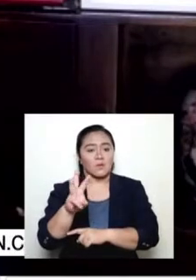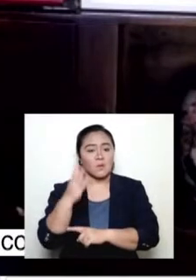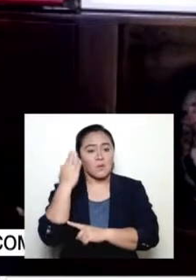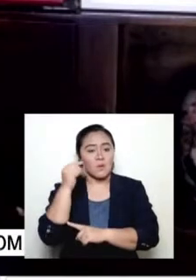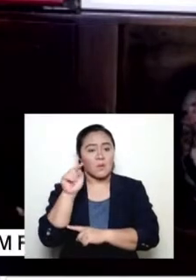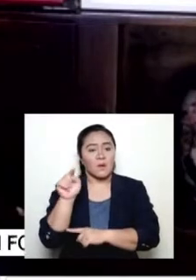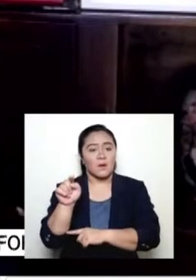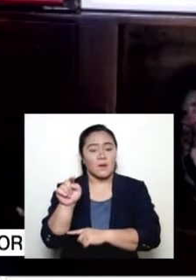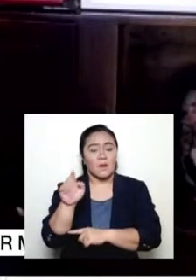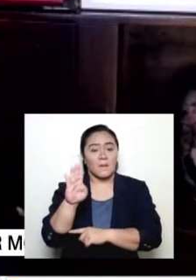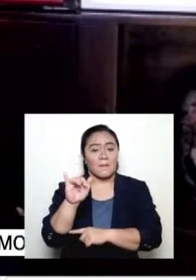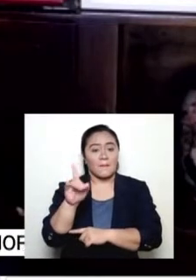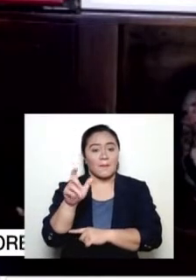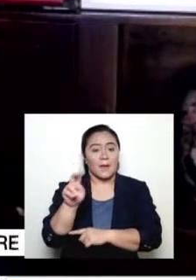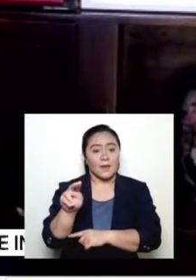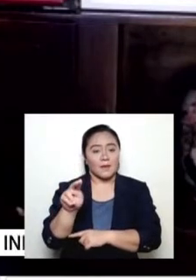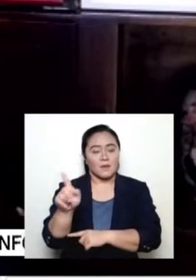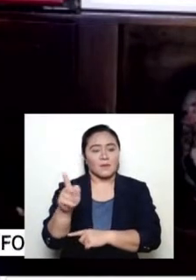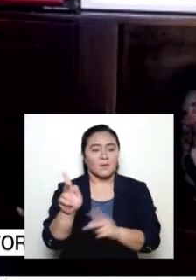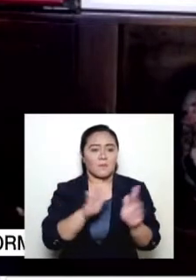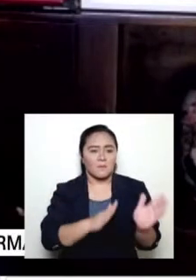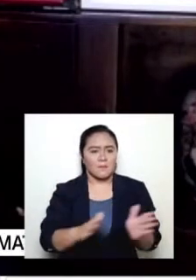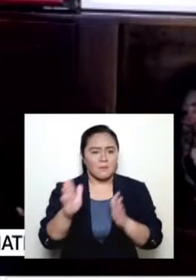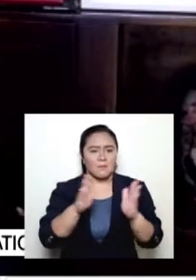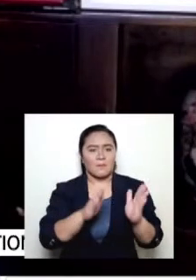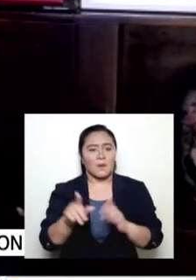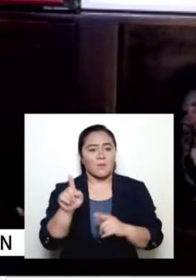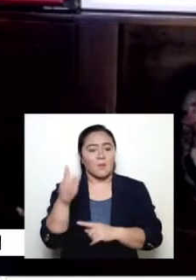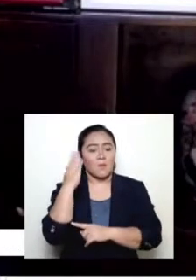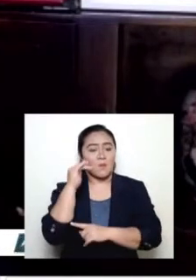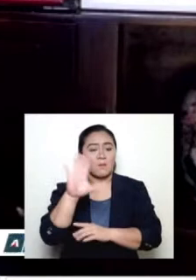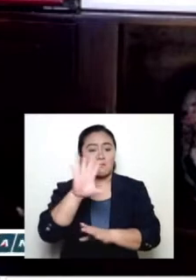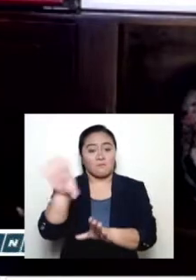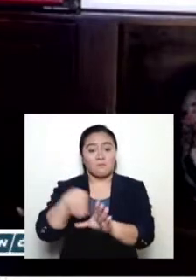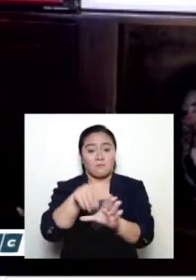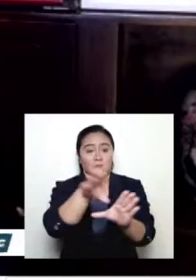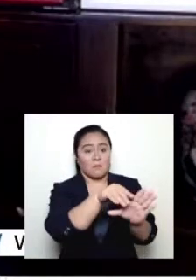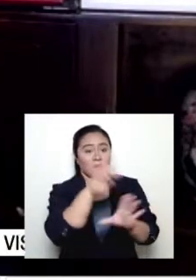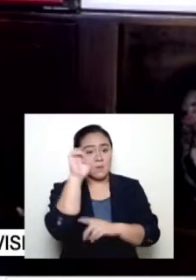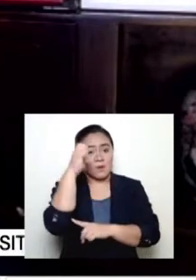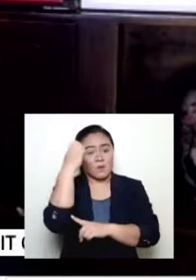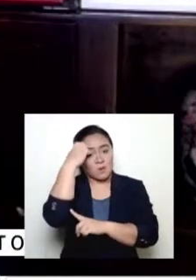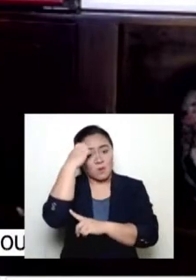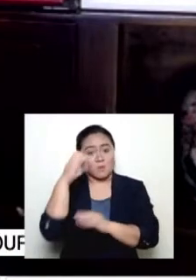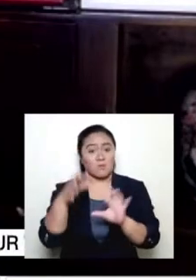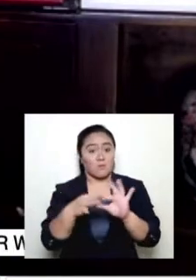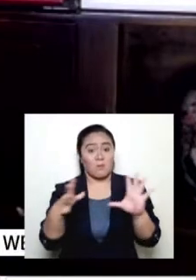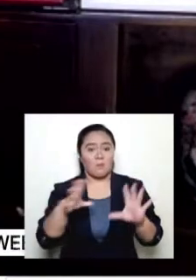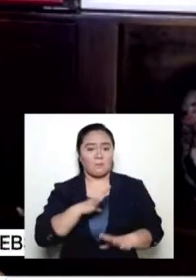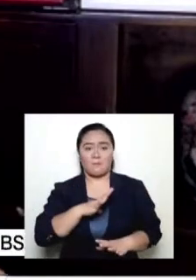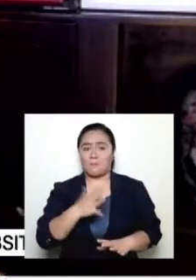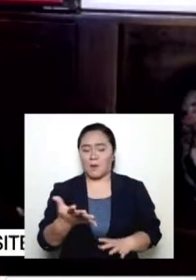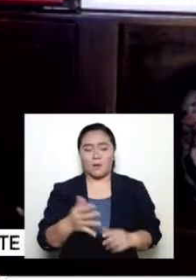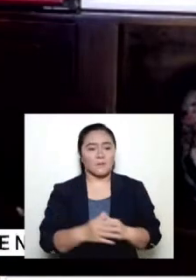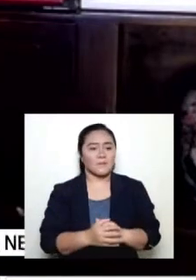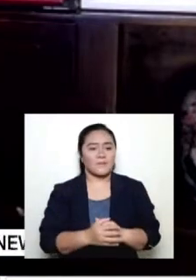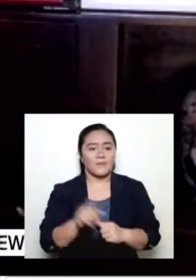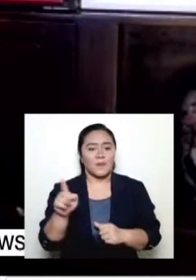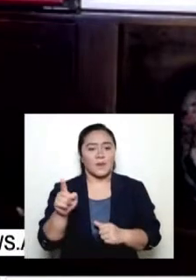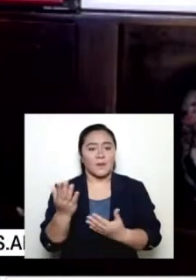Biden administration is prepared to move alone on this, even without the participation of its European allies. Details in this